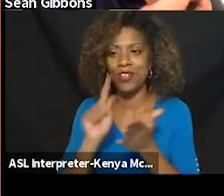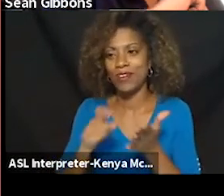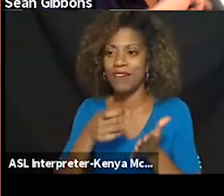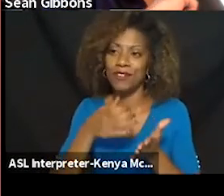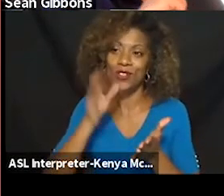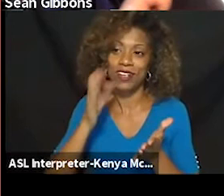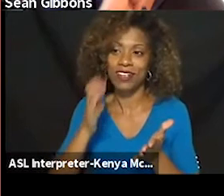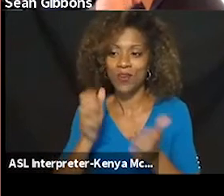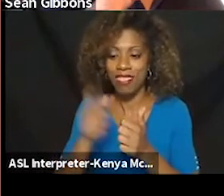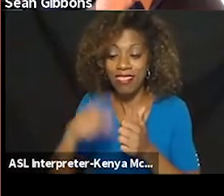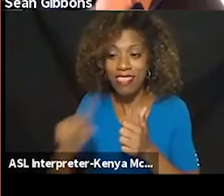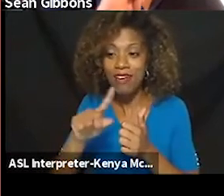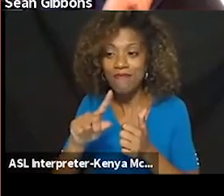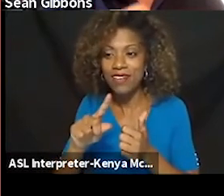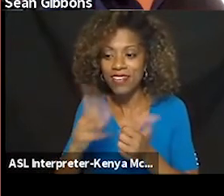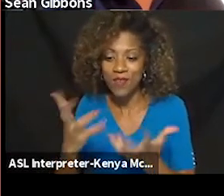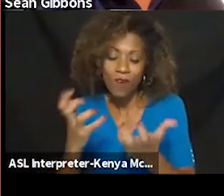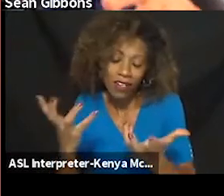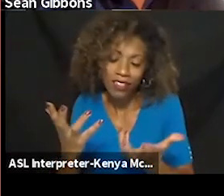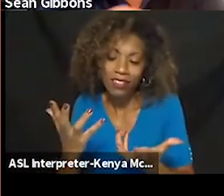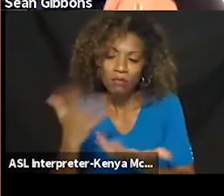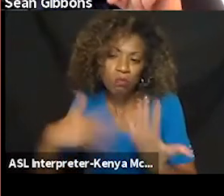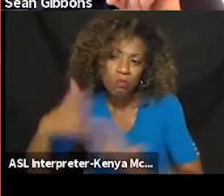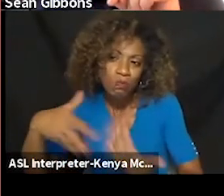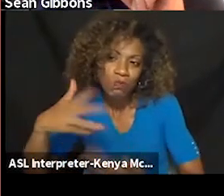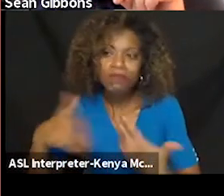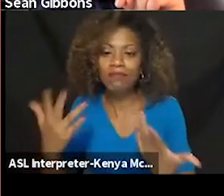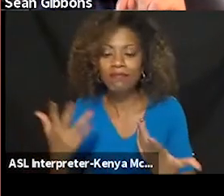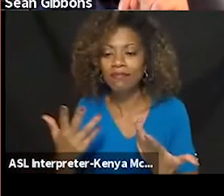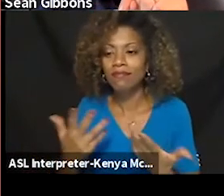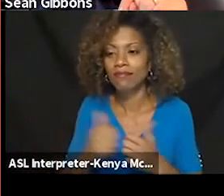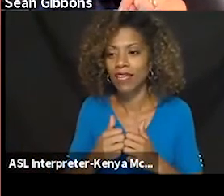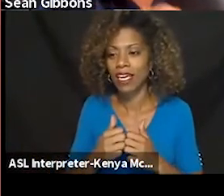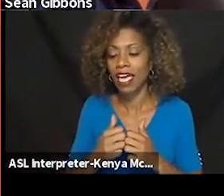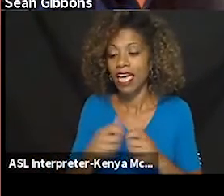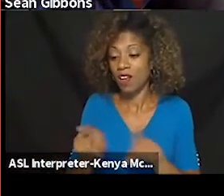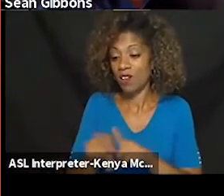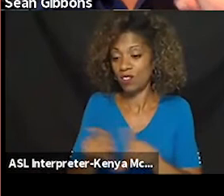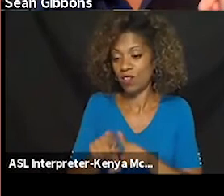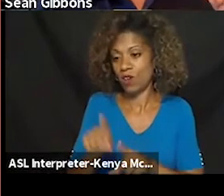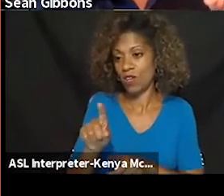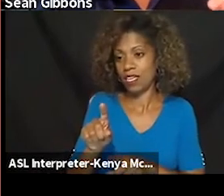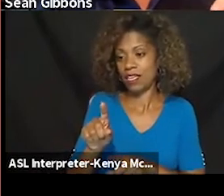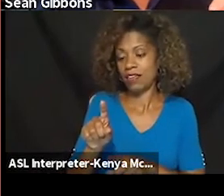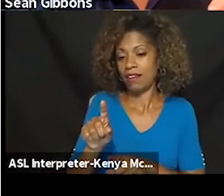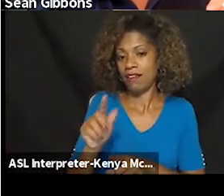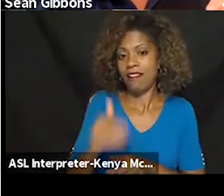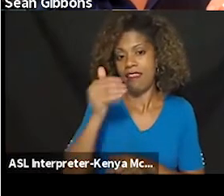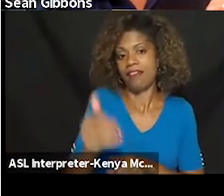George, you should be one of them to potentially get on from leading ComNetwork Boston. We're happy to have you here. Mr. T, if you take it